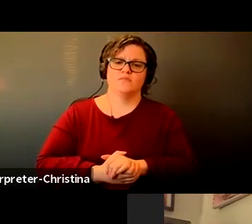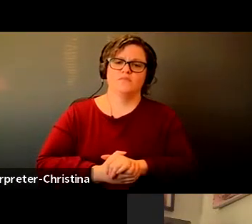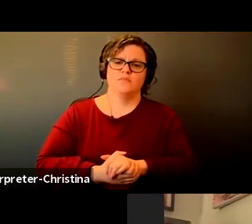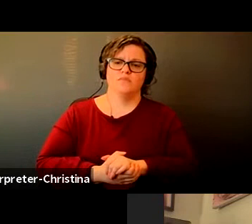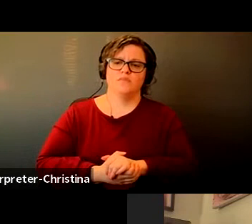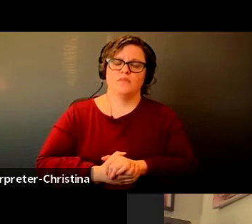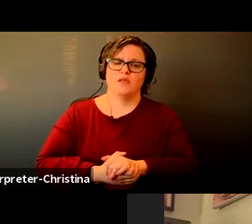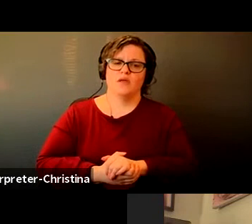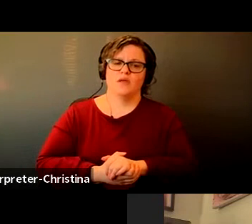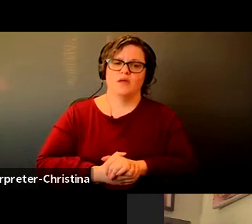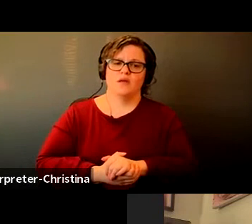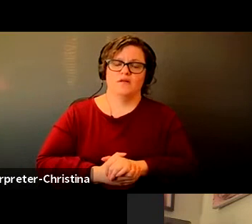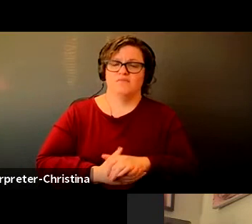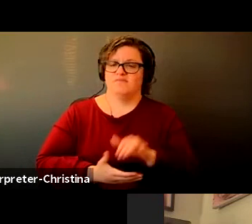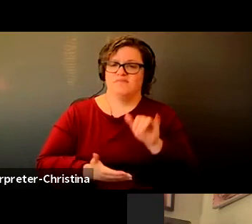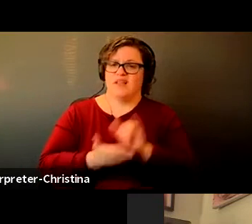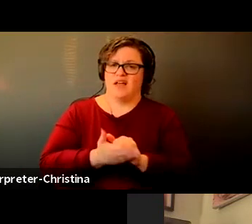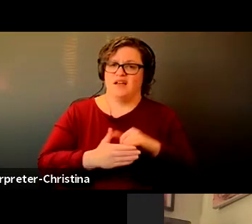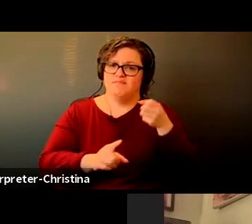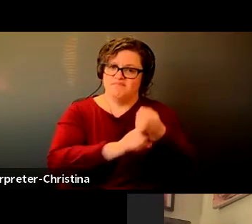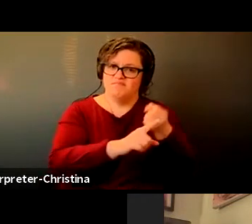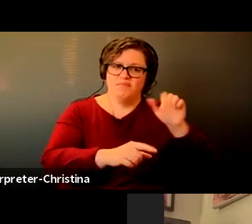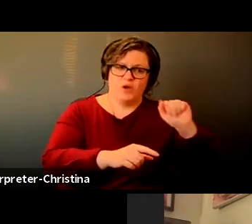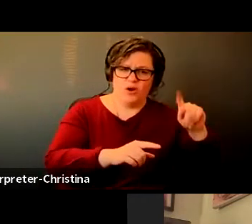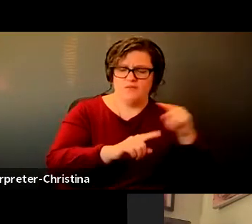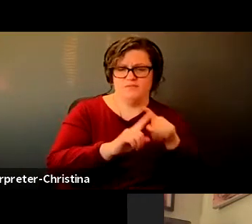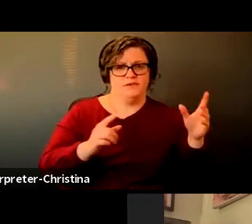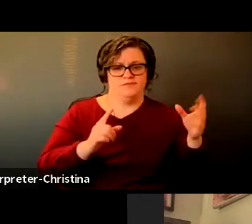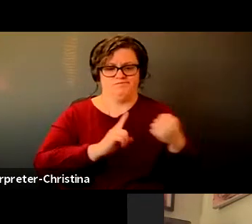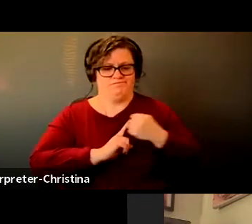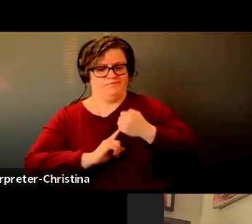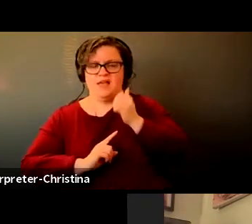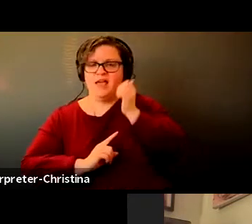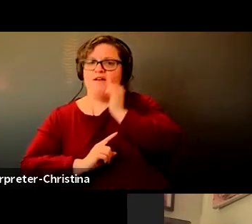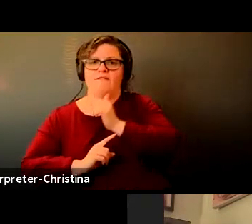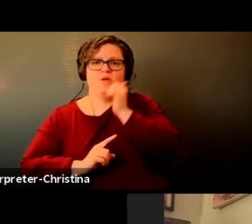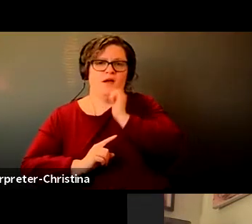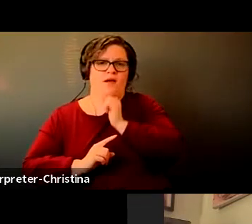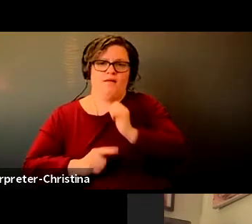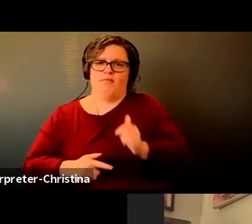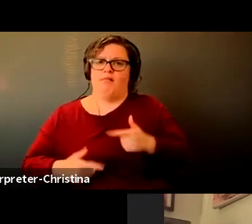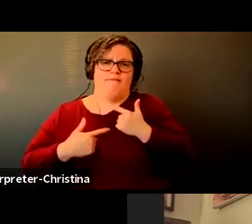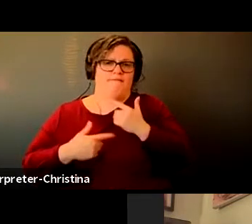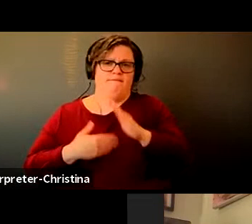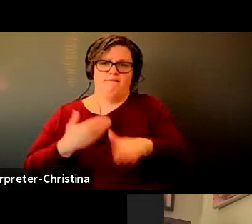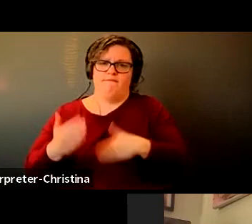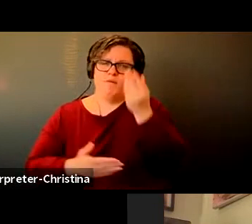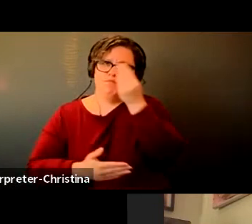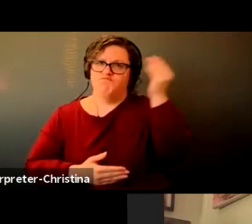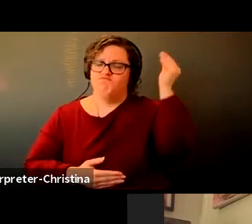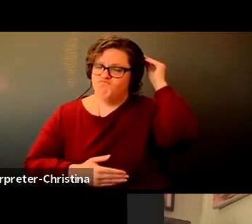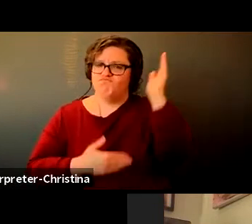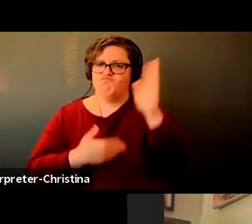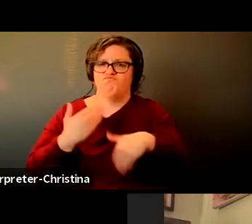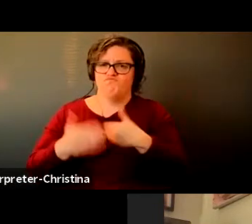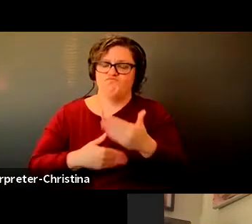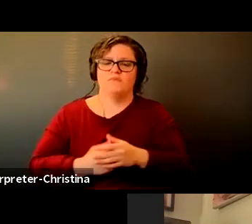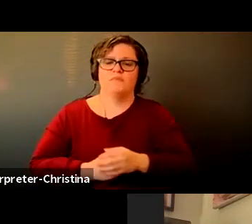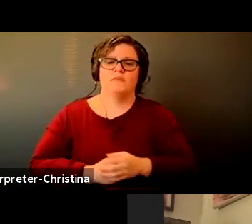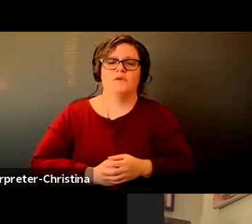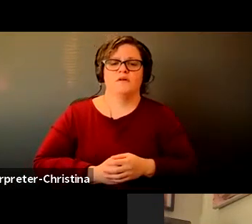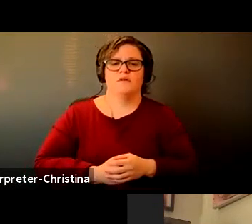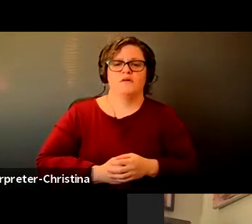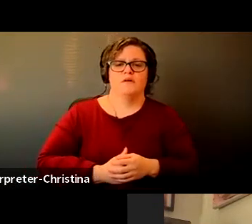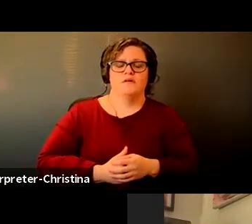And that is in my everyday life just as much as it is in my artistic practice, right? And I feel what